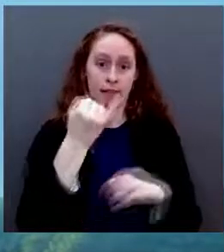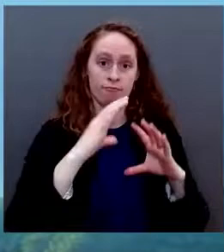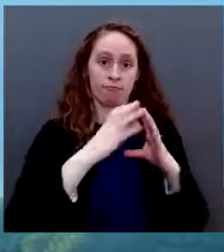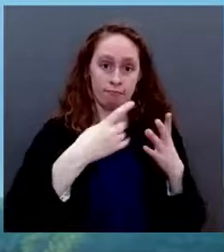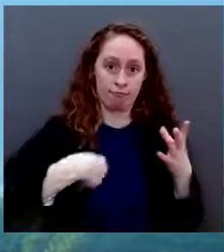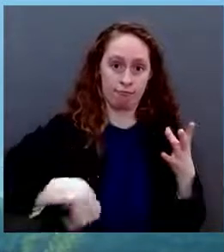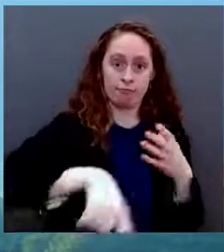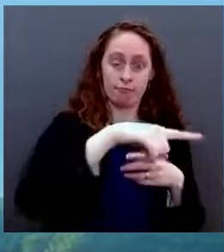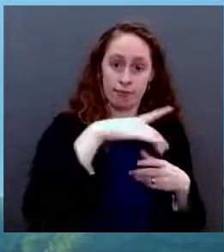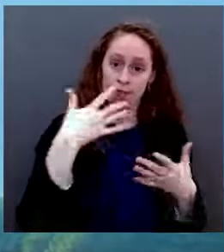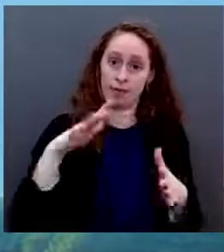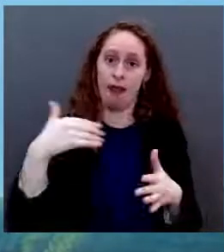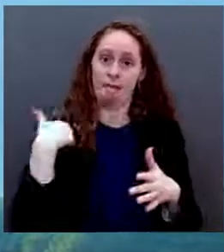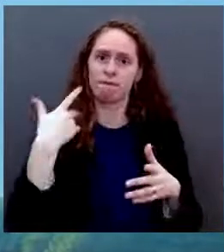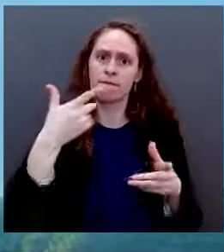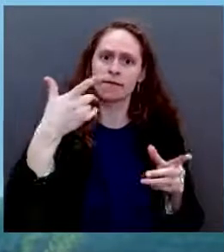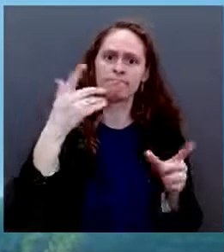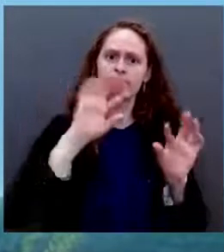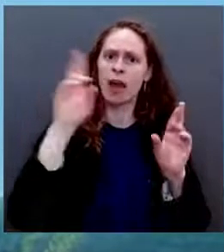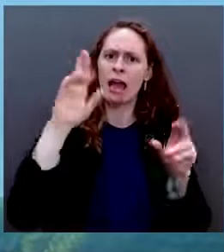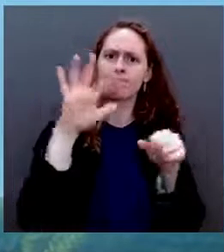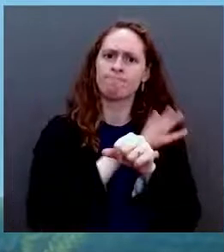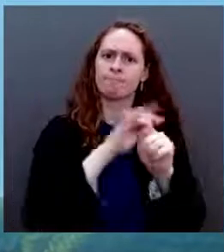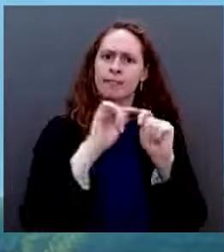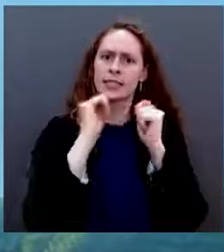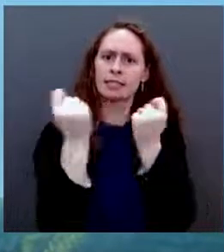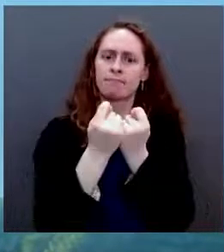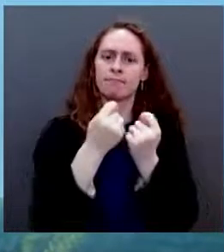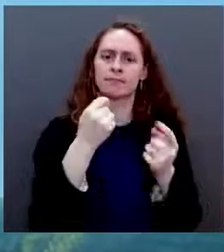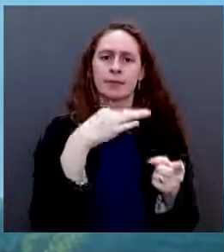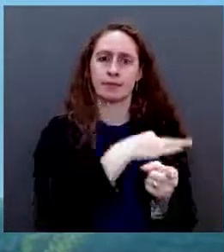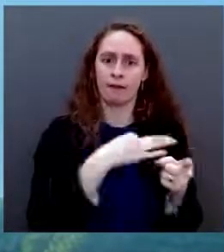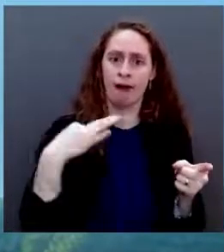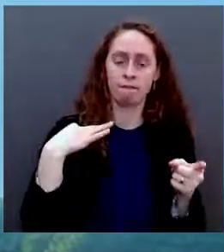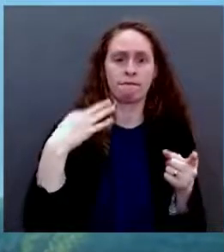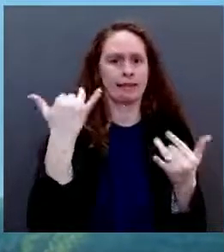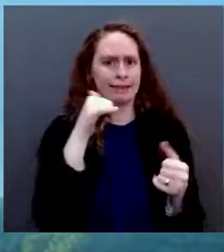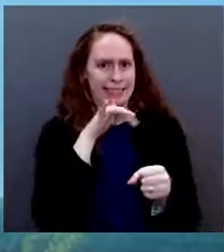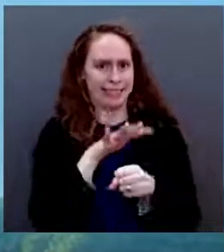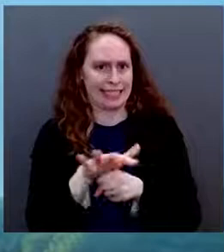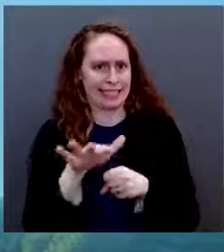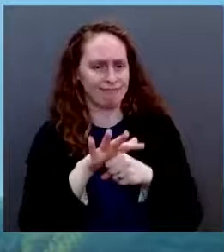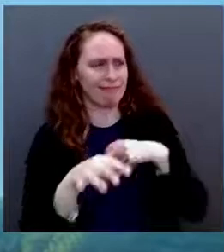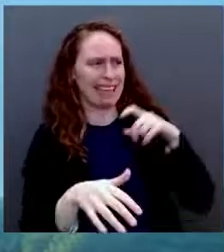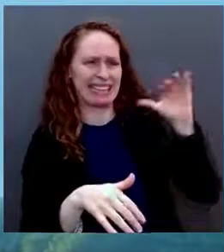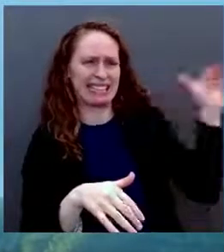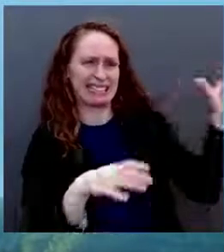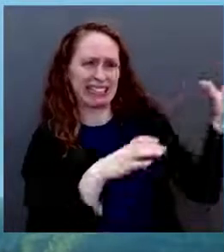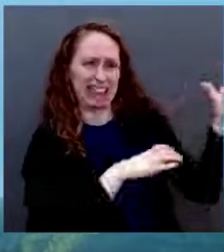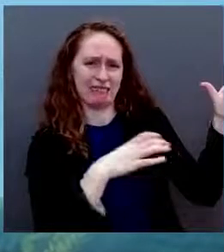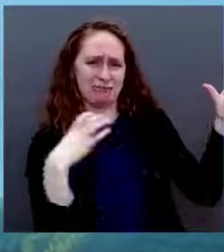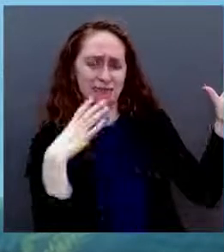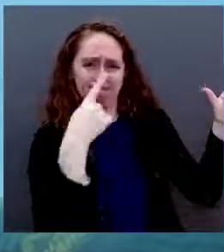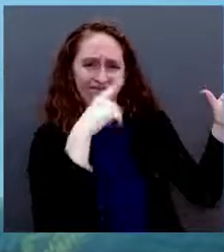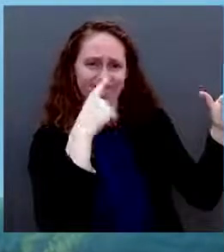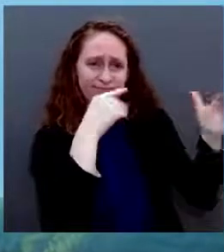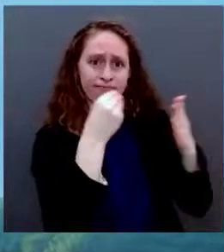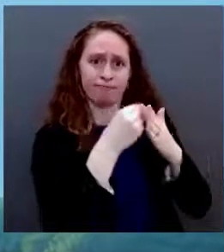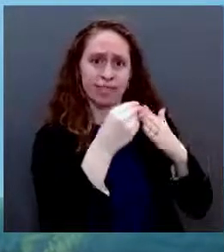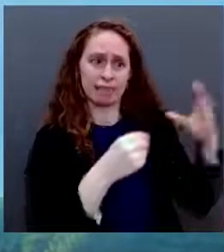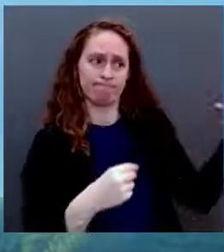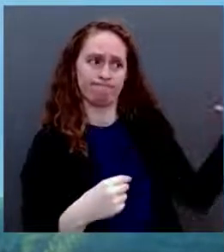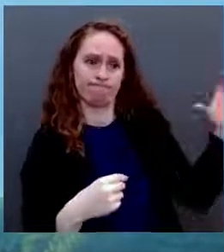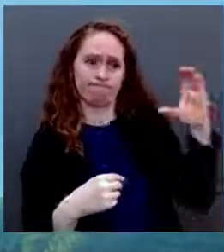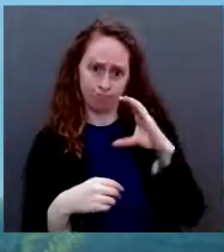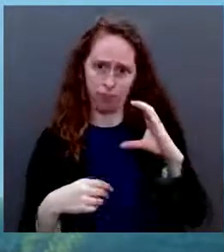the resources we need to reinvigorate our enforcement efforts and ensure a competitive economy for all Americans. I